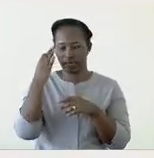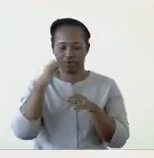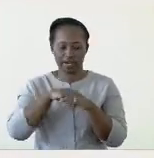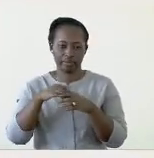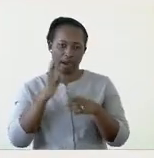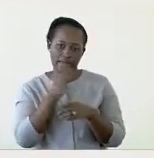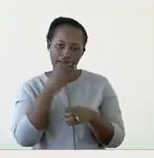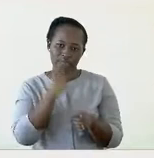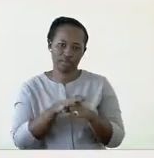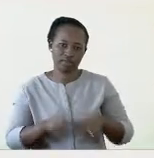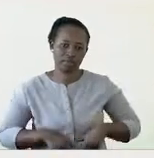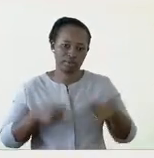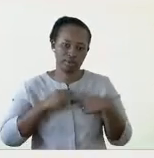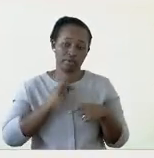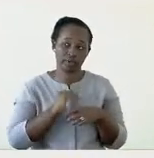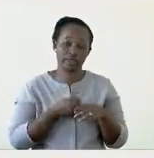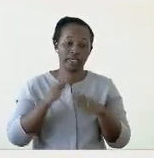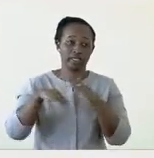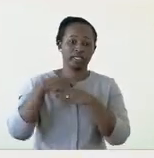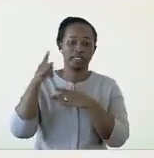body, the nephron